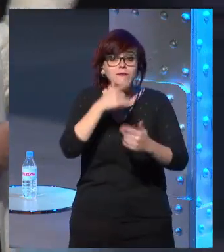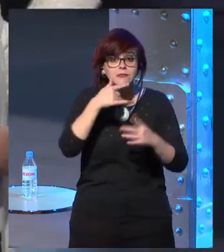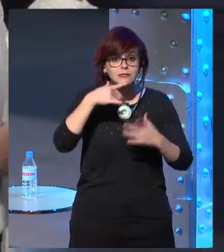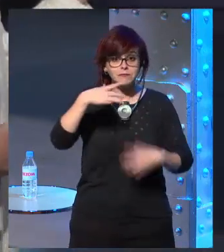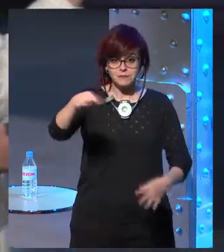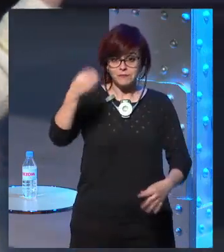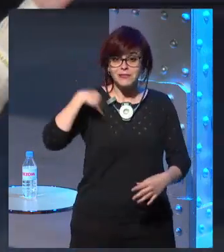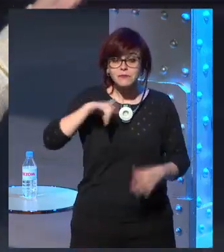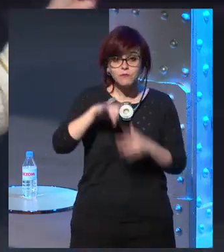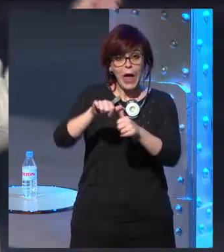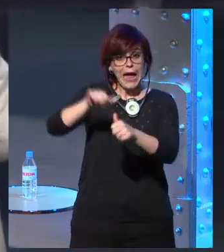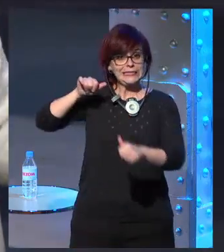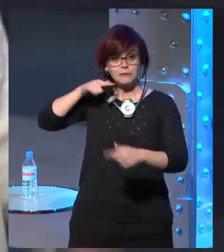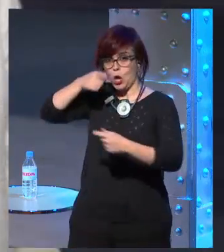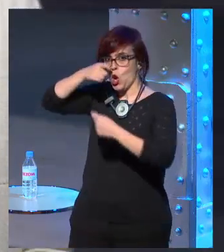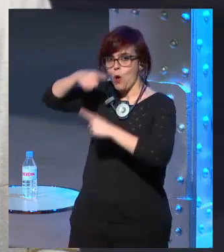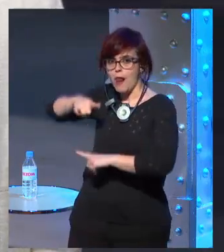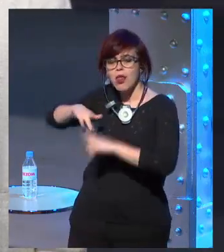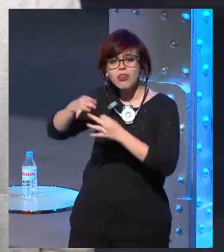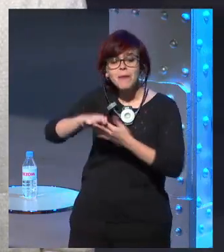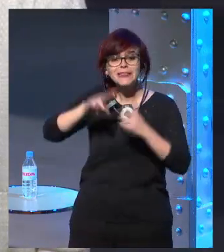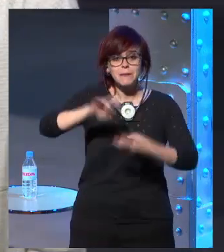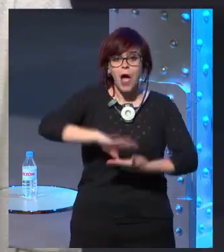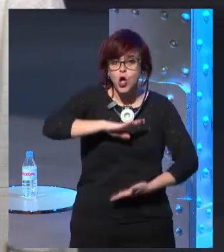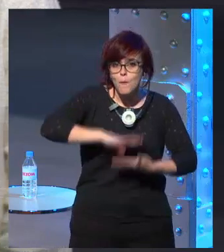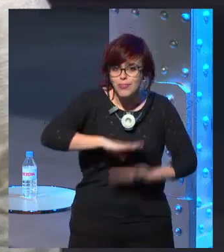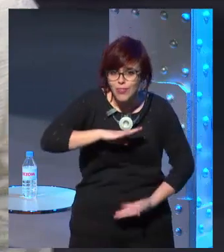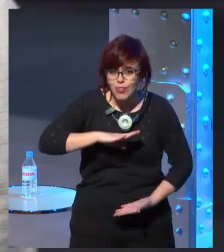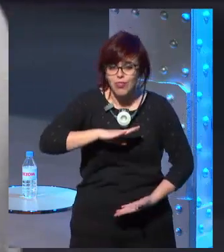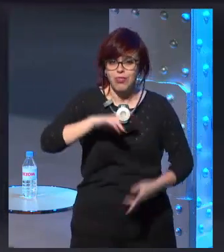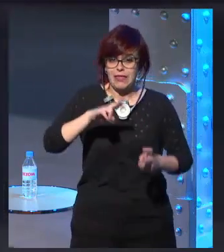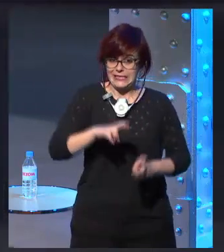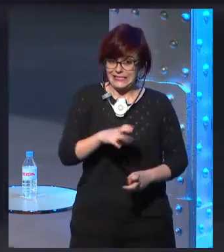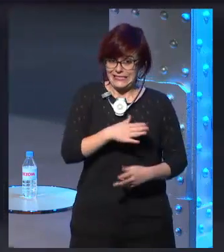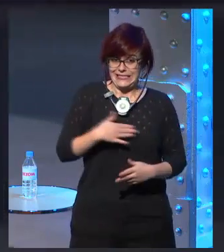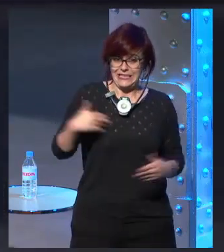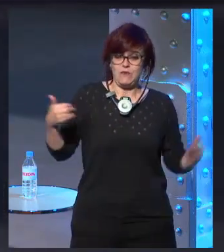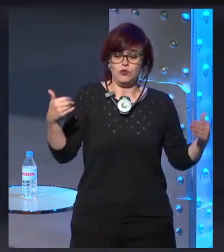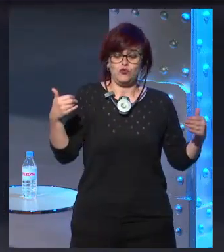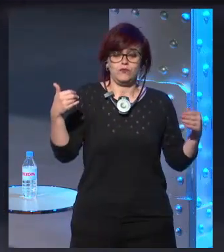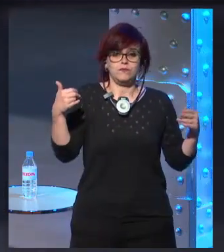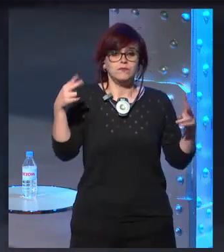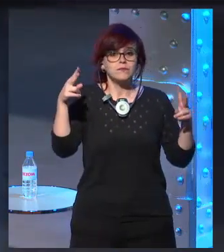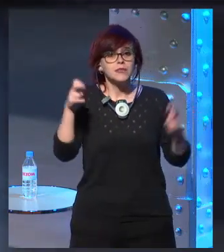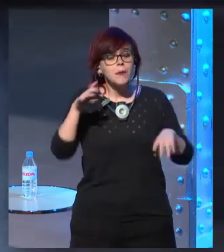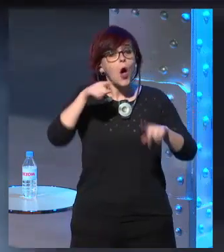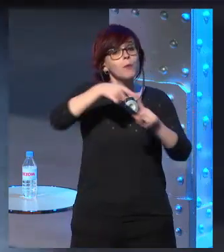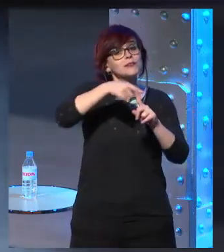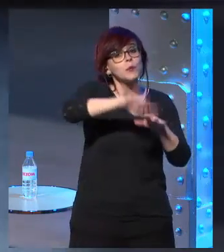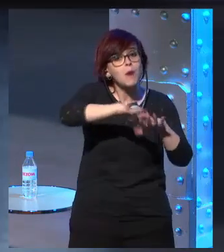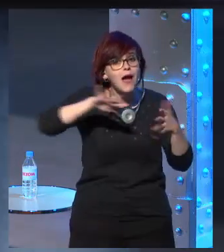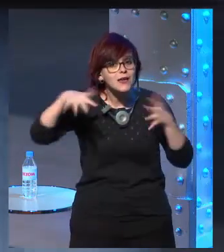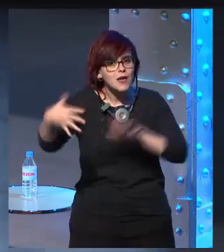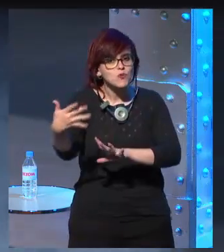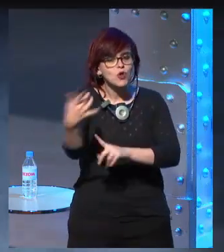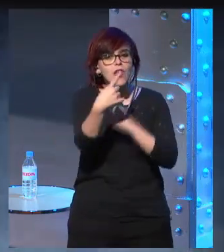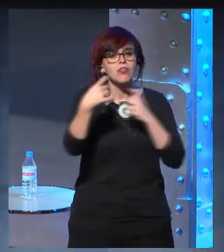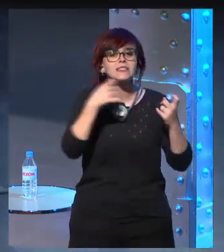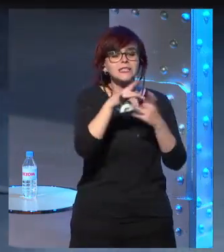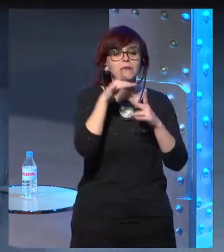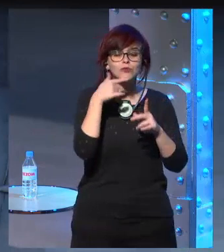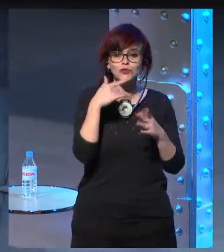and if we think about rapid change, we're going to need what we call, might call micro-credentials. In our work, we refer to them as